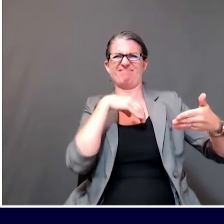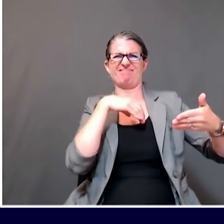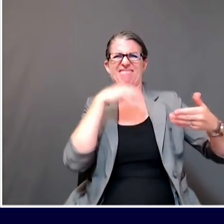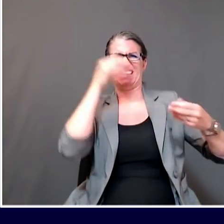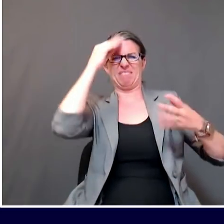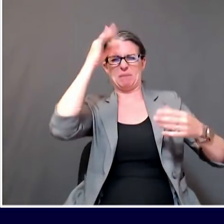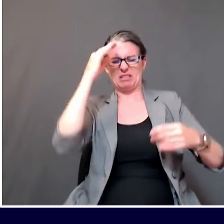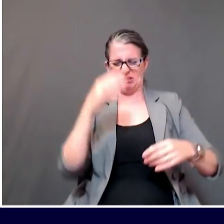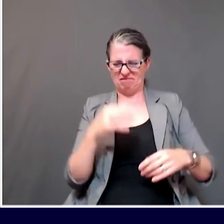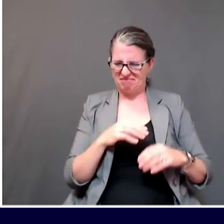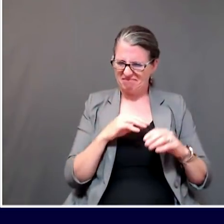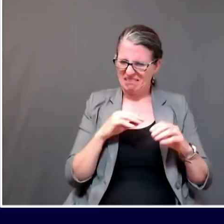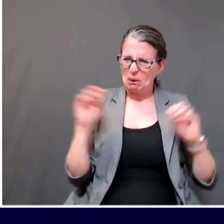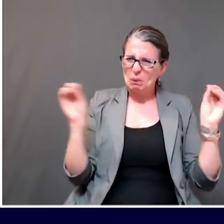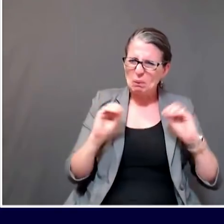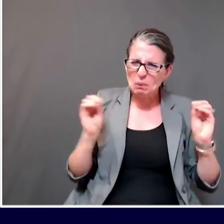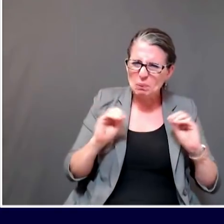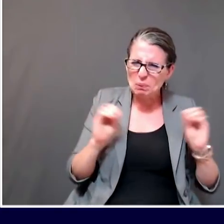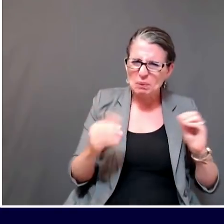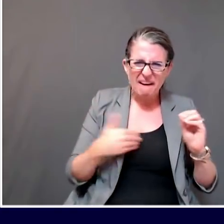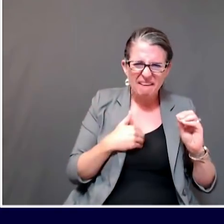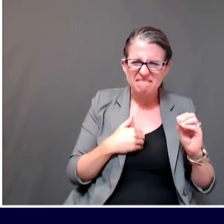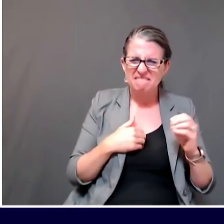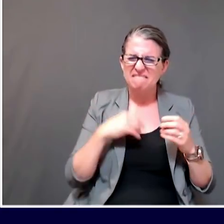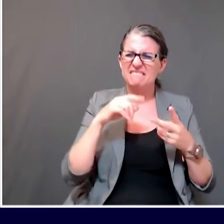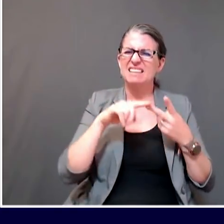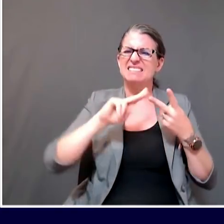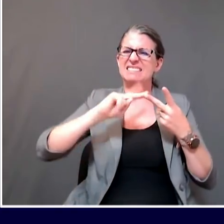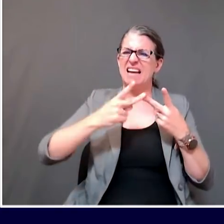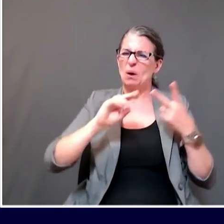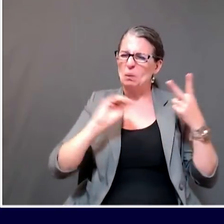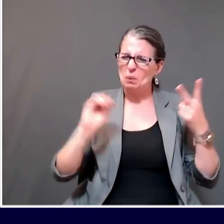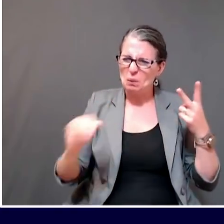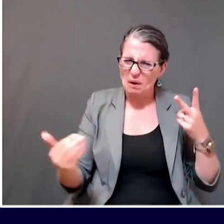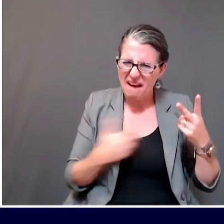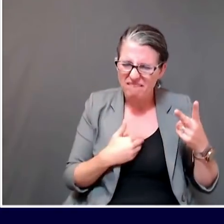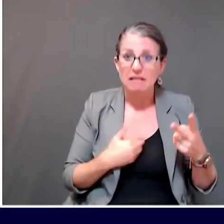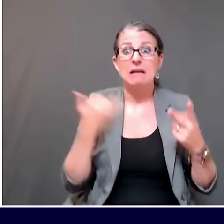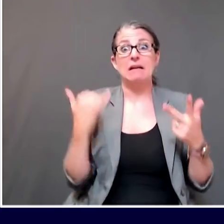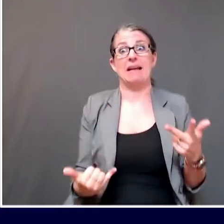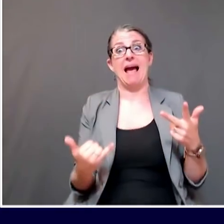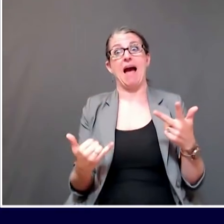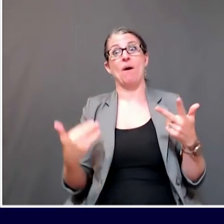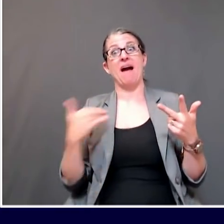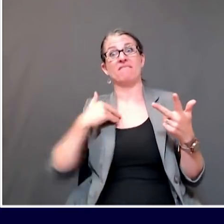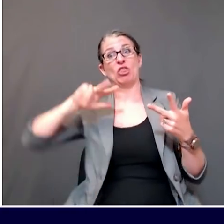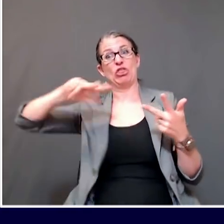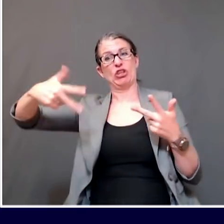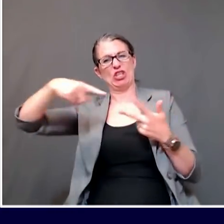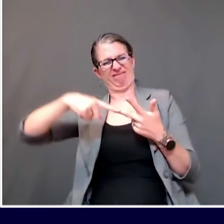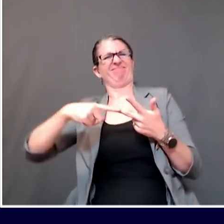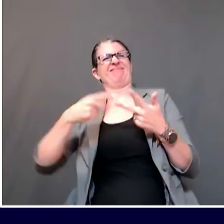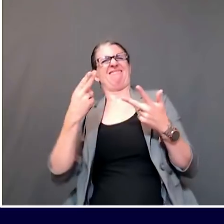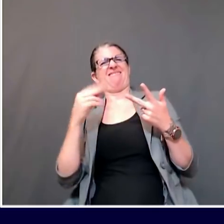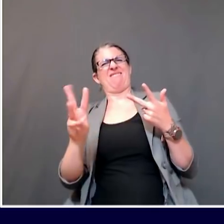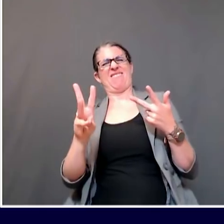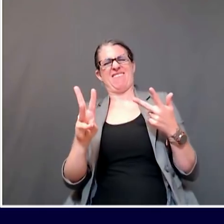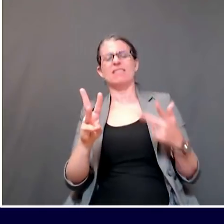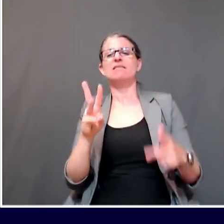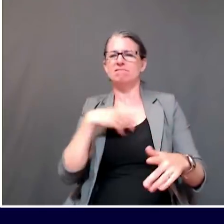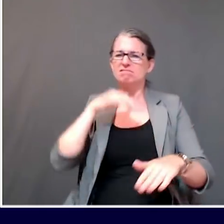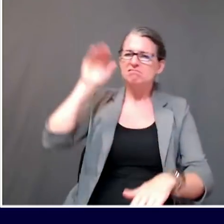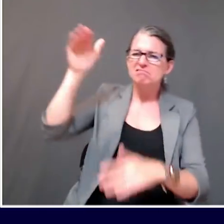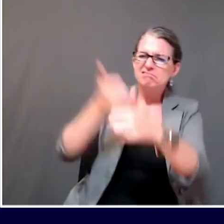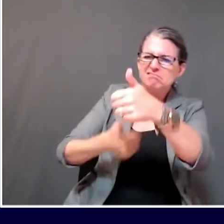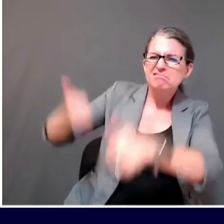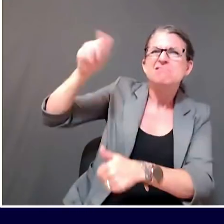reporting symptoms. We then spoke with the camp's medical director to get a finer sense of how the testing occurred and